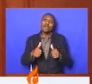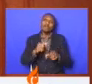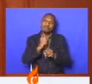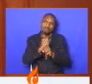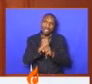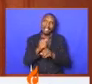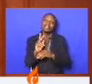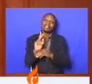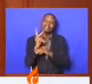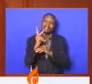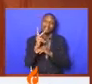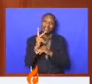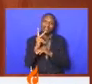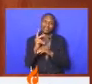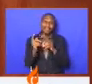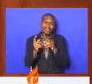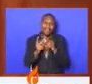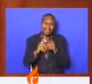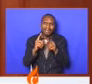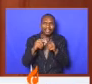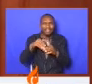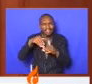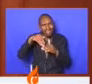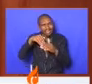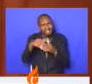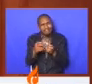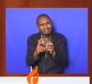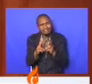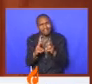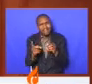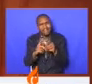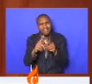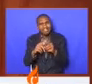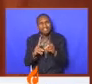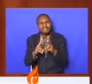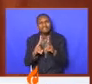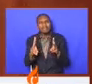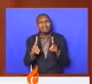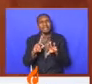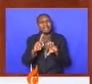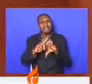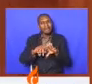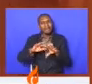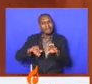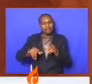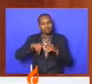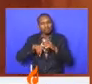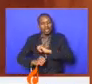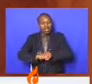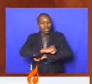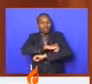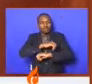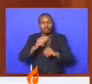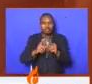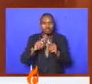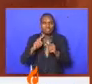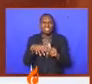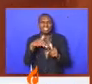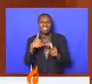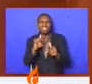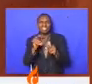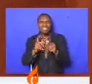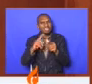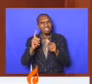Kenya. It was an enormous business. I've met many families who said they went to school on the revenues from